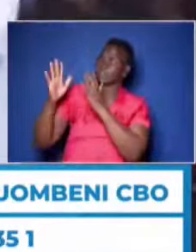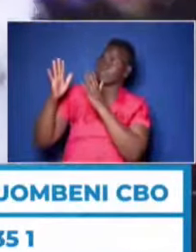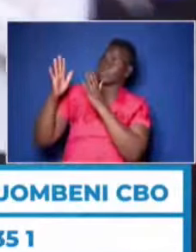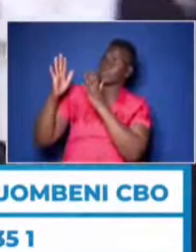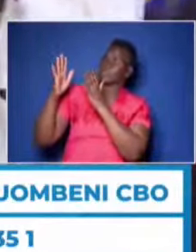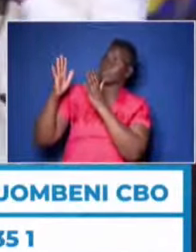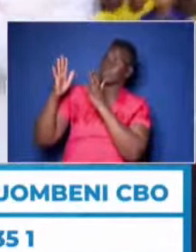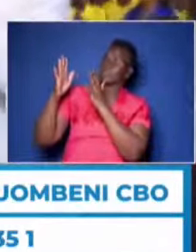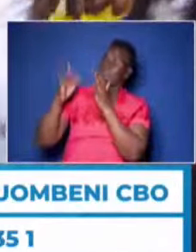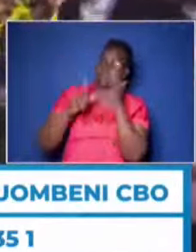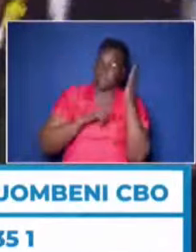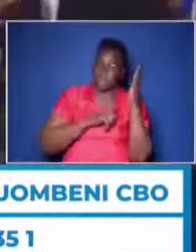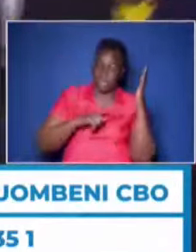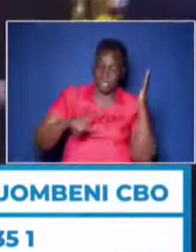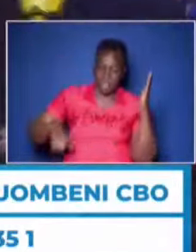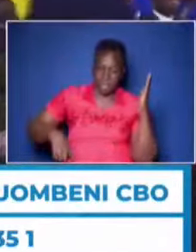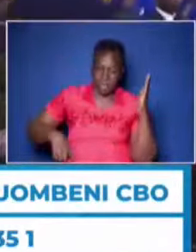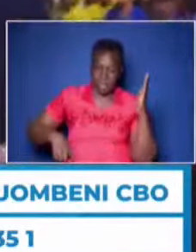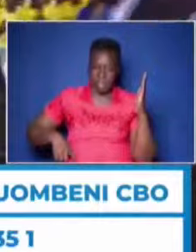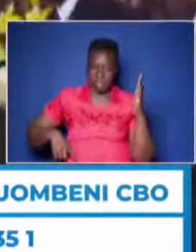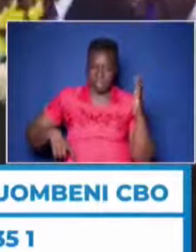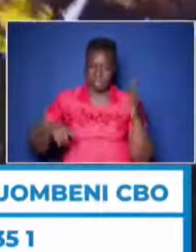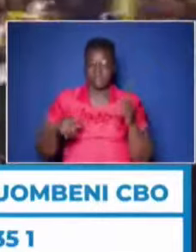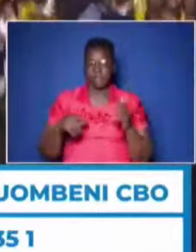shout I said ay